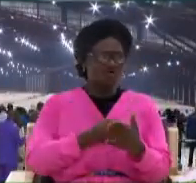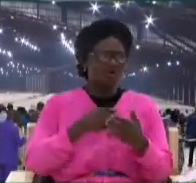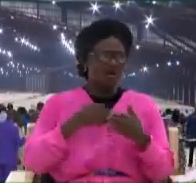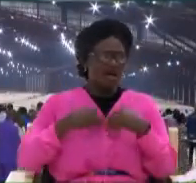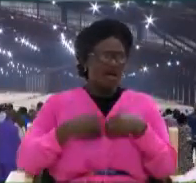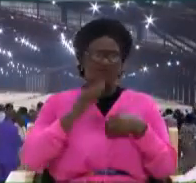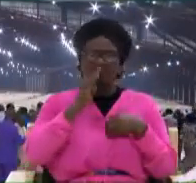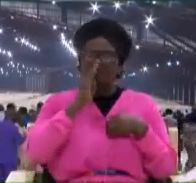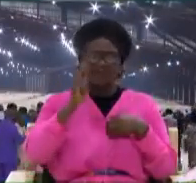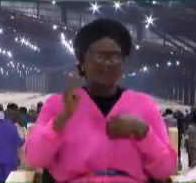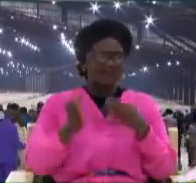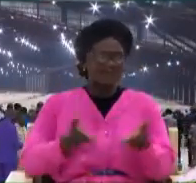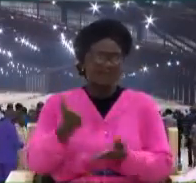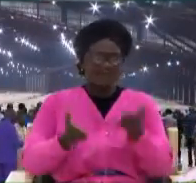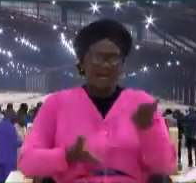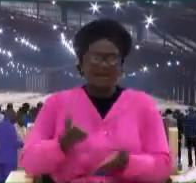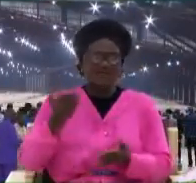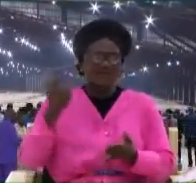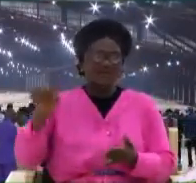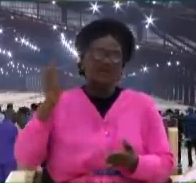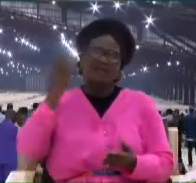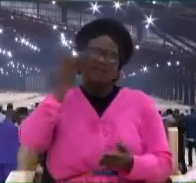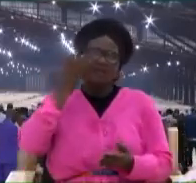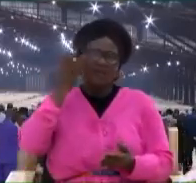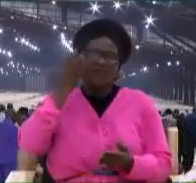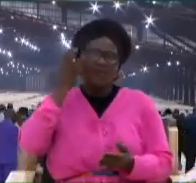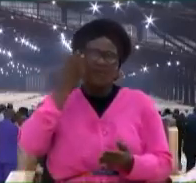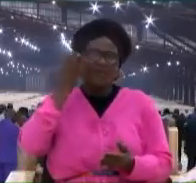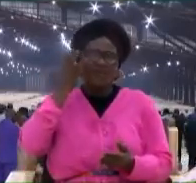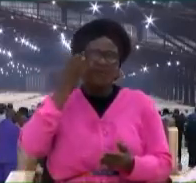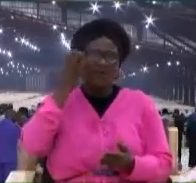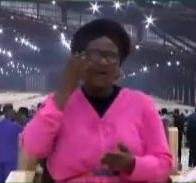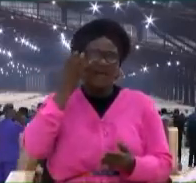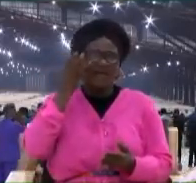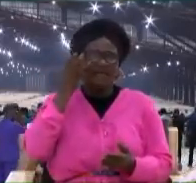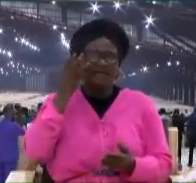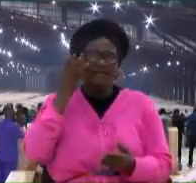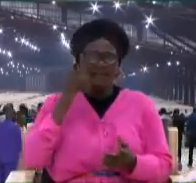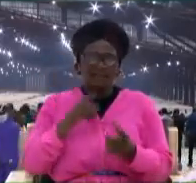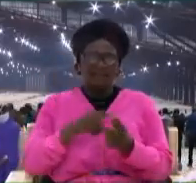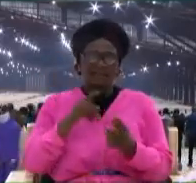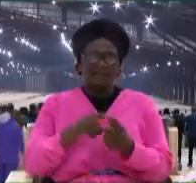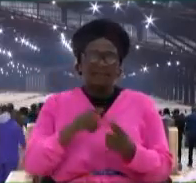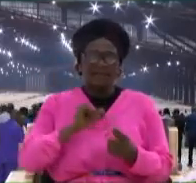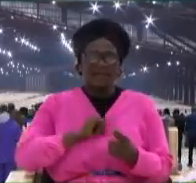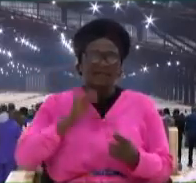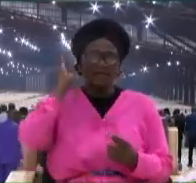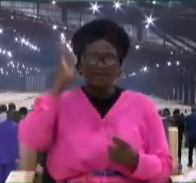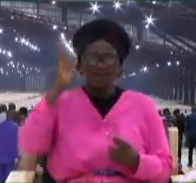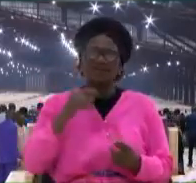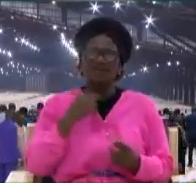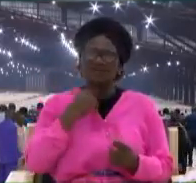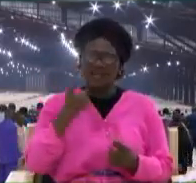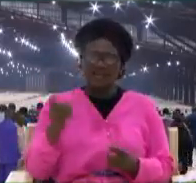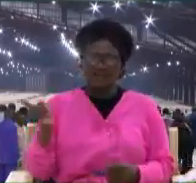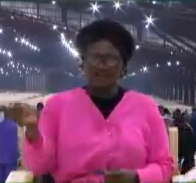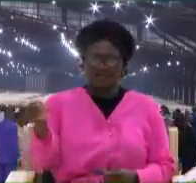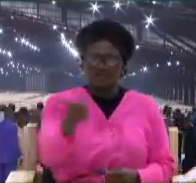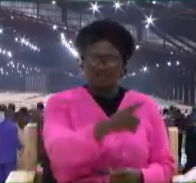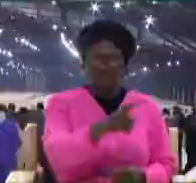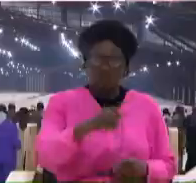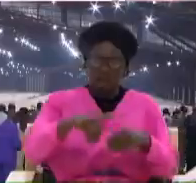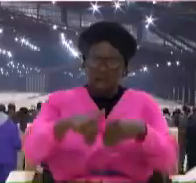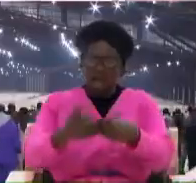when we are served the wine, you hold it till we have all been served. And then I will tell you how to pray at that